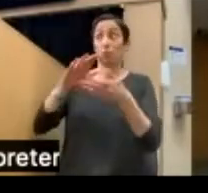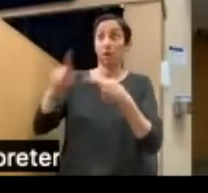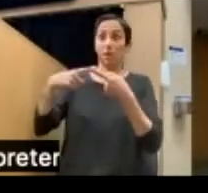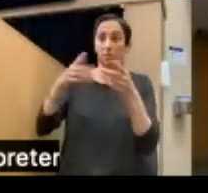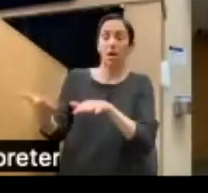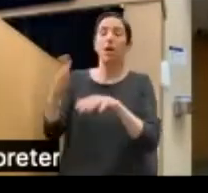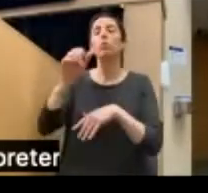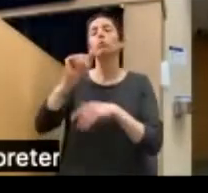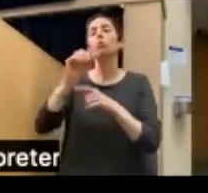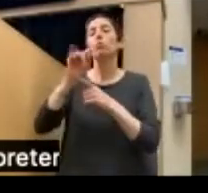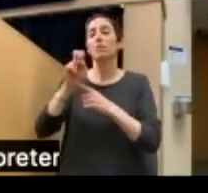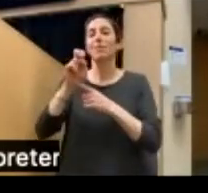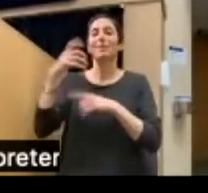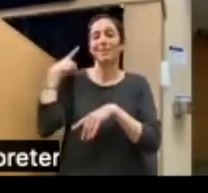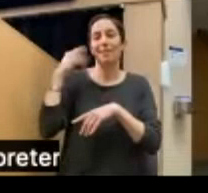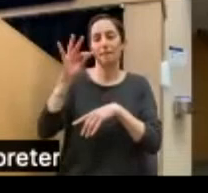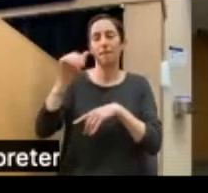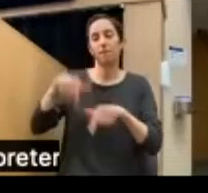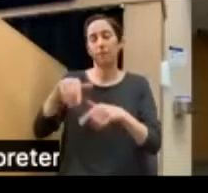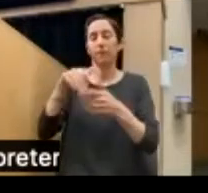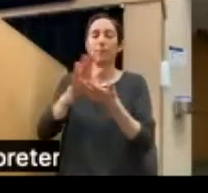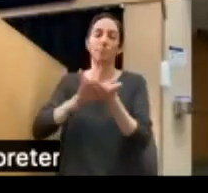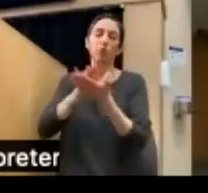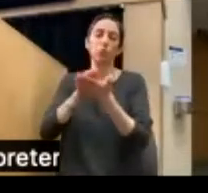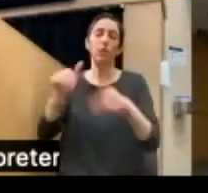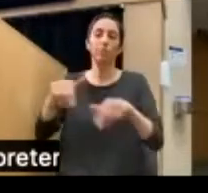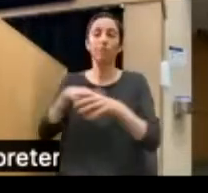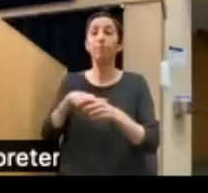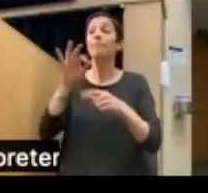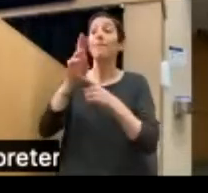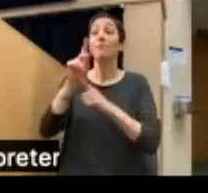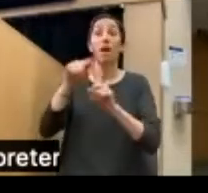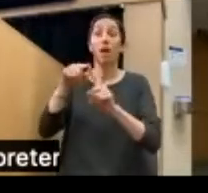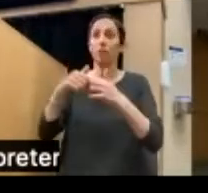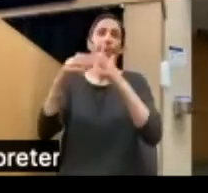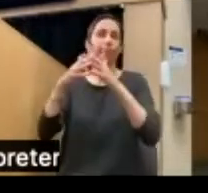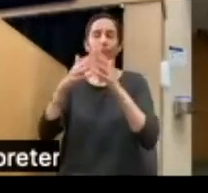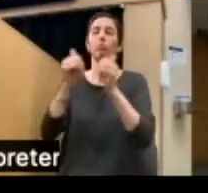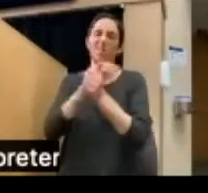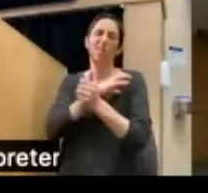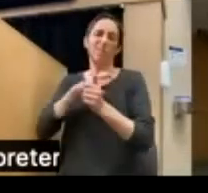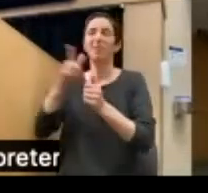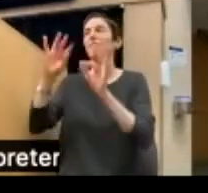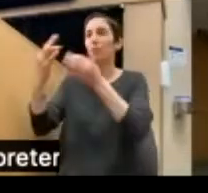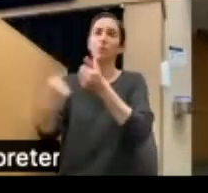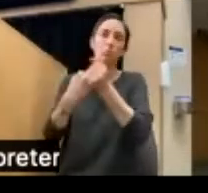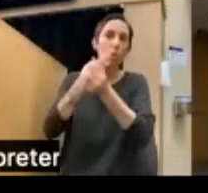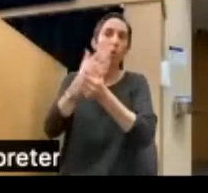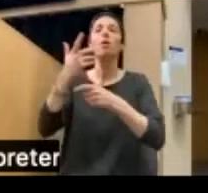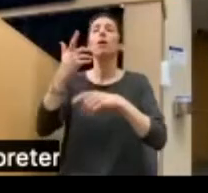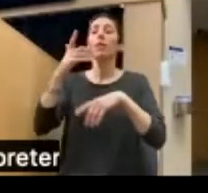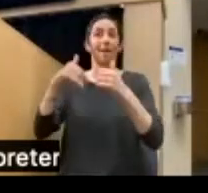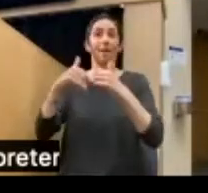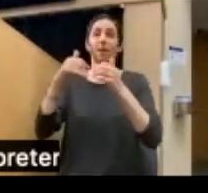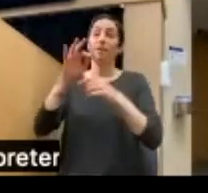here at URSMD. The fund was established by a committee with his family support to create a living memorial in support of